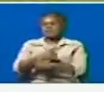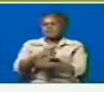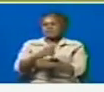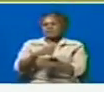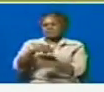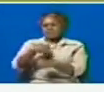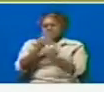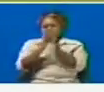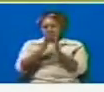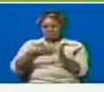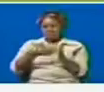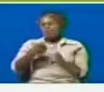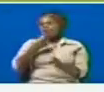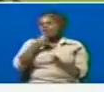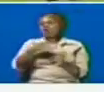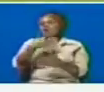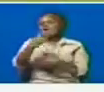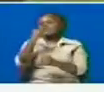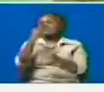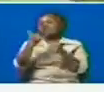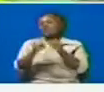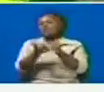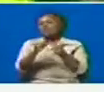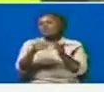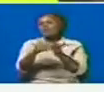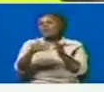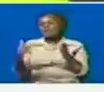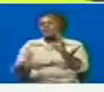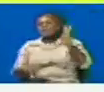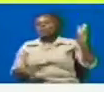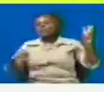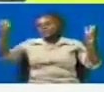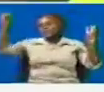for my players. Gor Mahia's next assignment will be against relegation-threatened Western Stima.